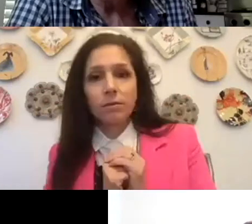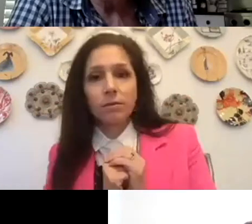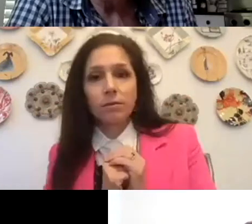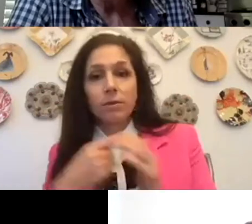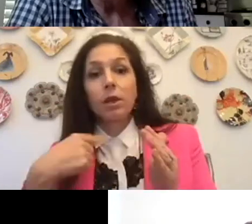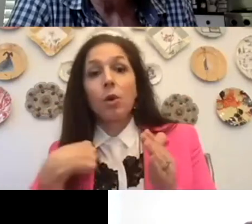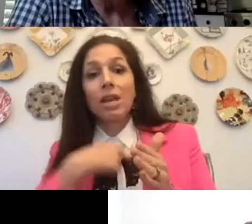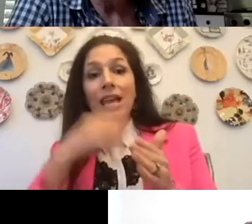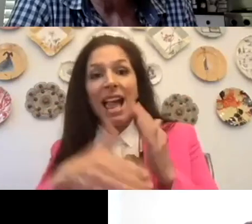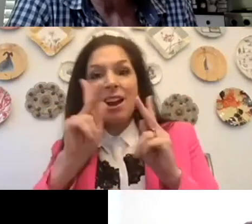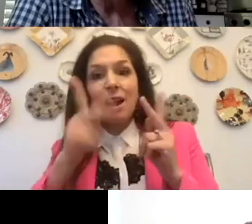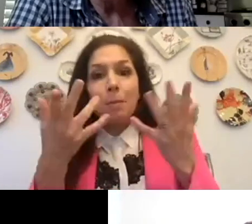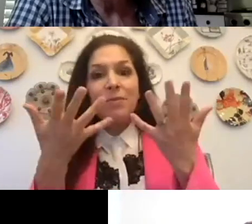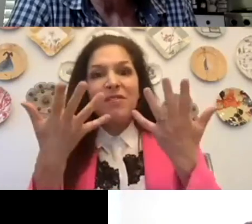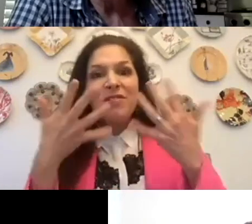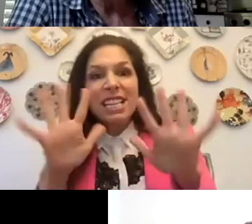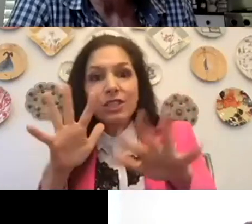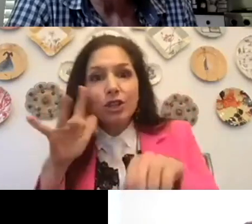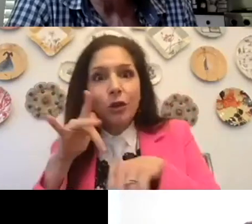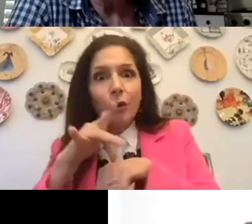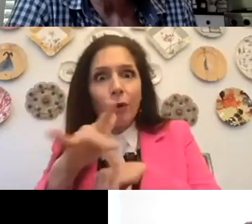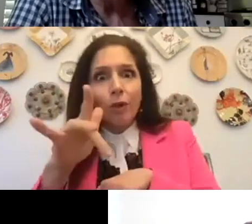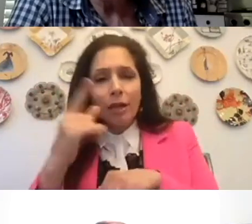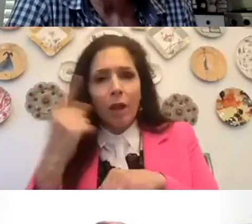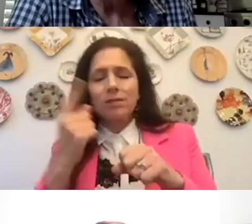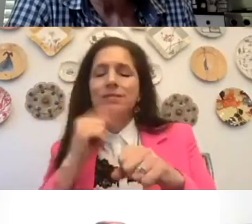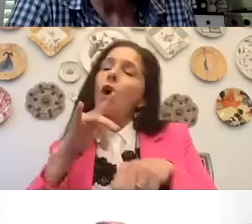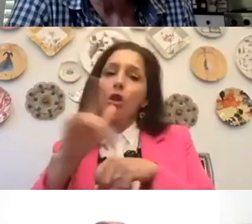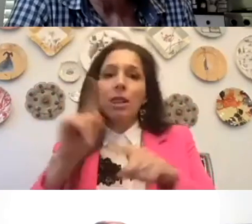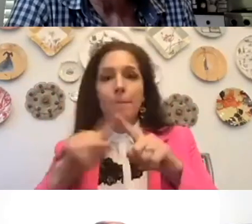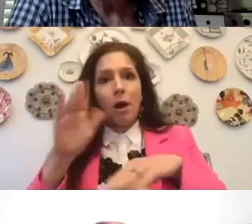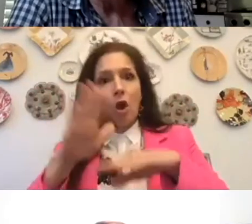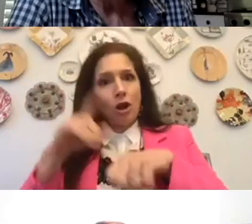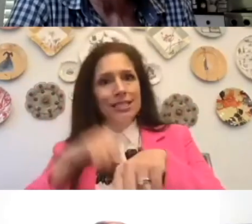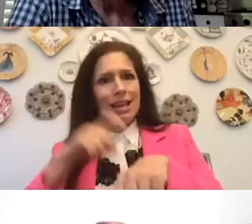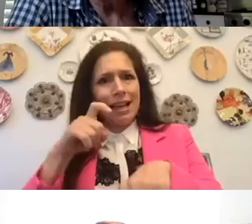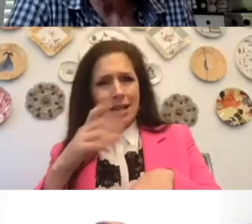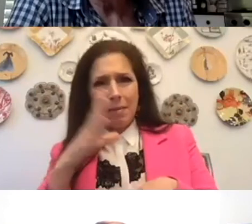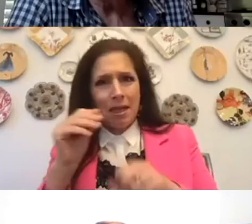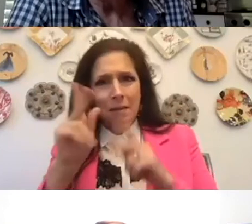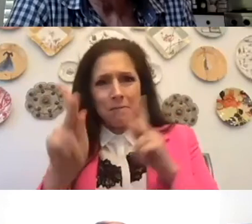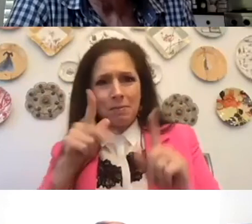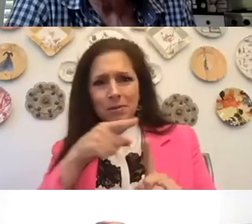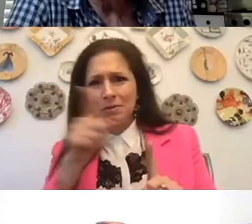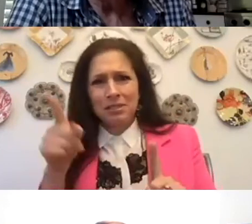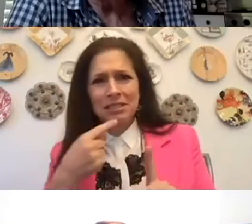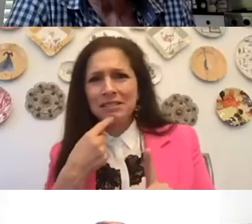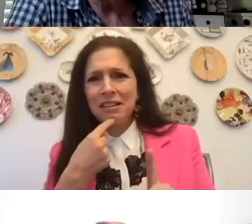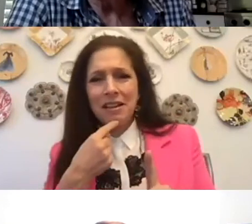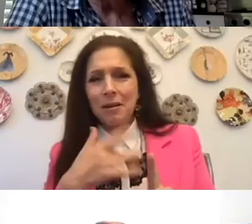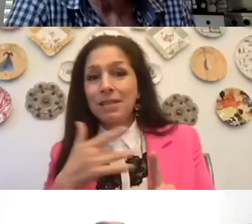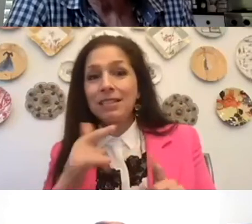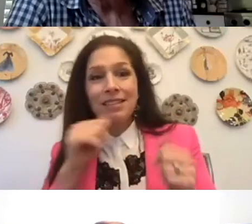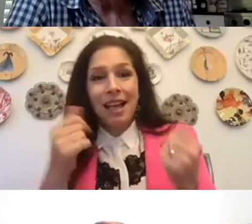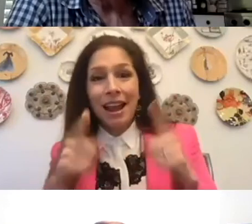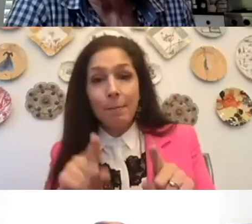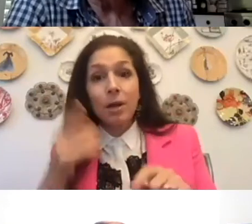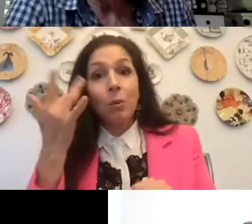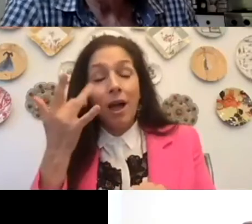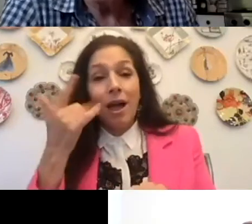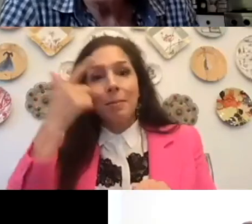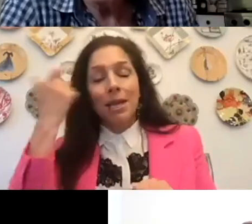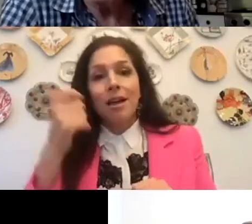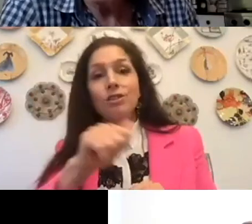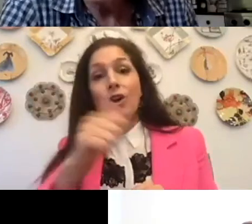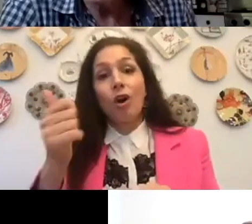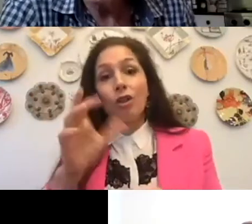One second. So we actually wrapped early. I mean, not super early, but like really close to being on time.